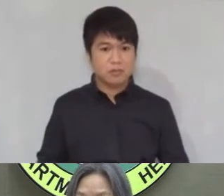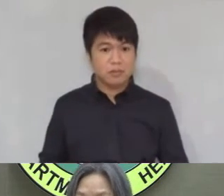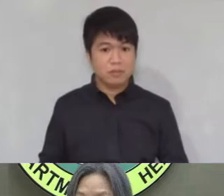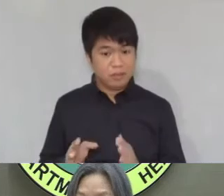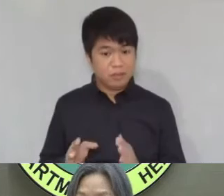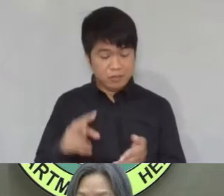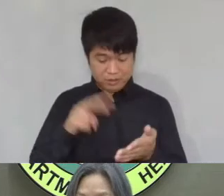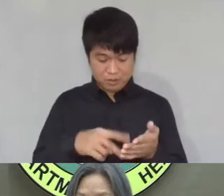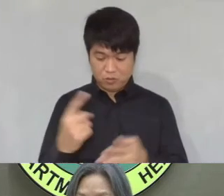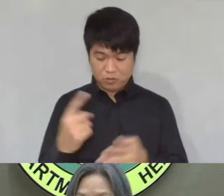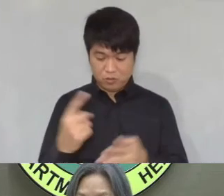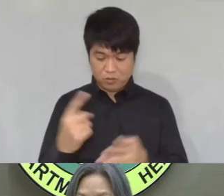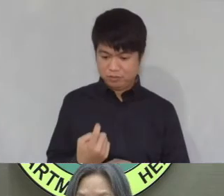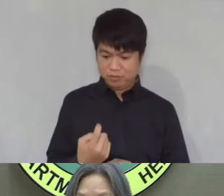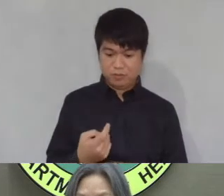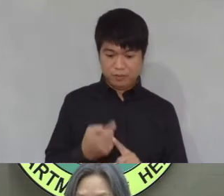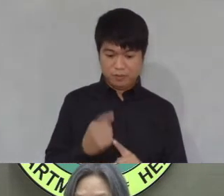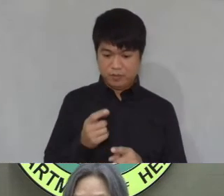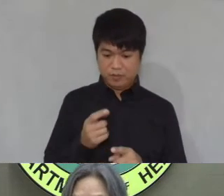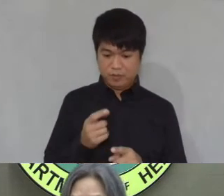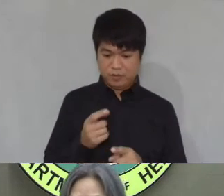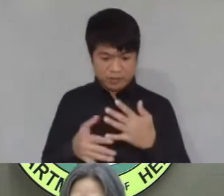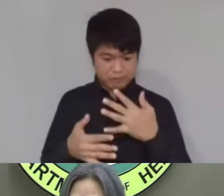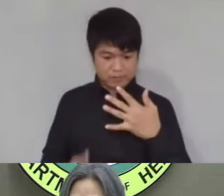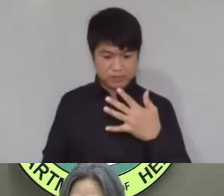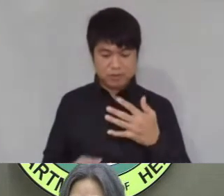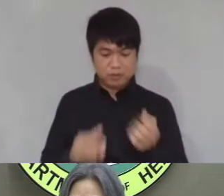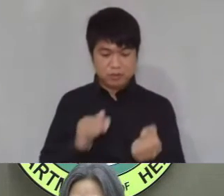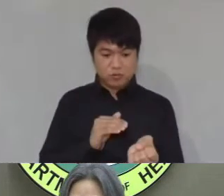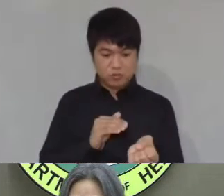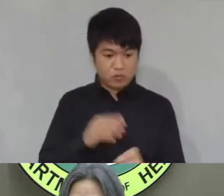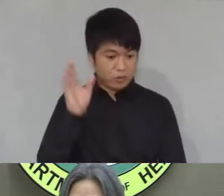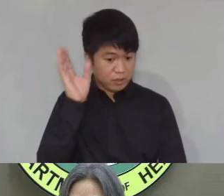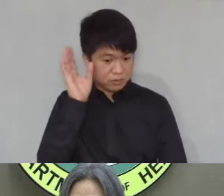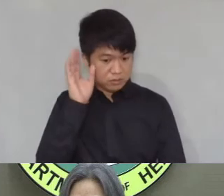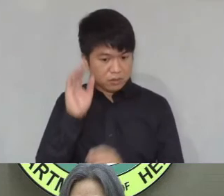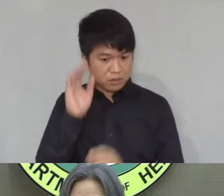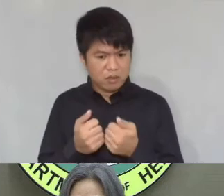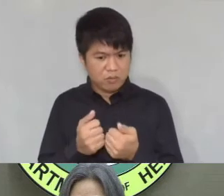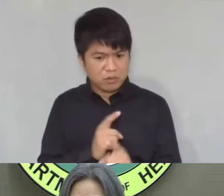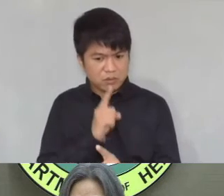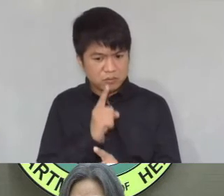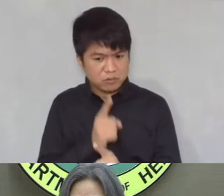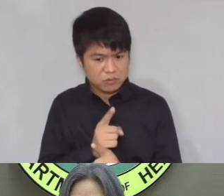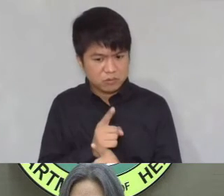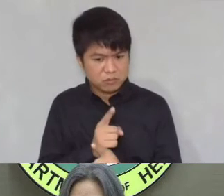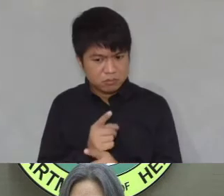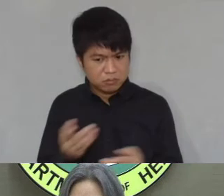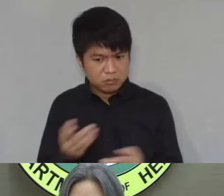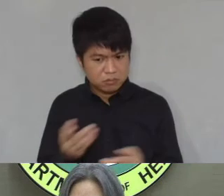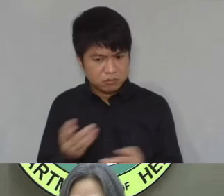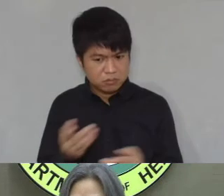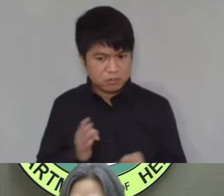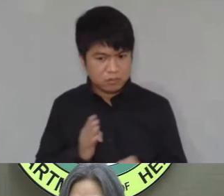Sige. Let me read a question from the question box for Dr. Castro. How can the PMA ensure that